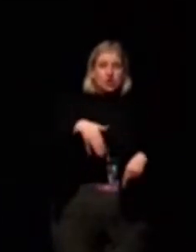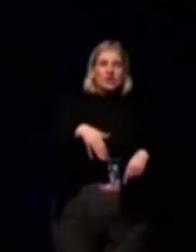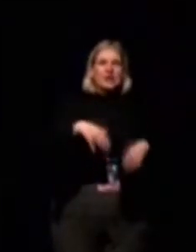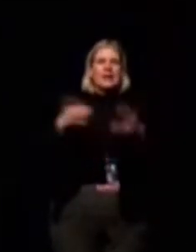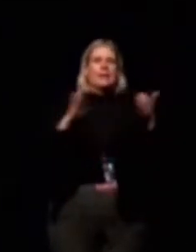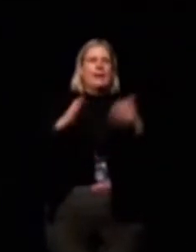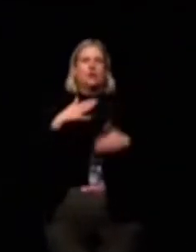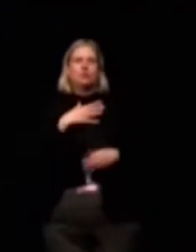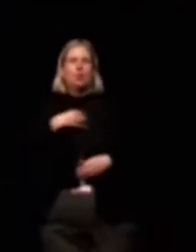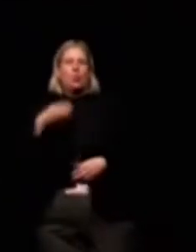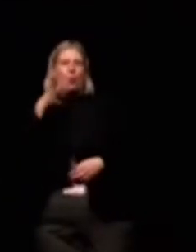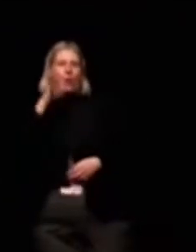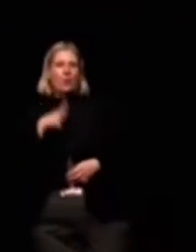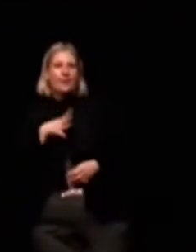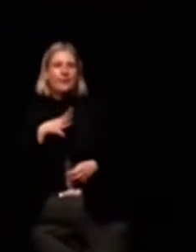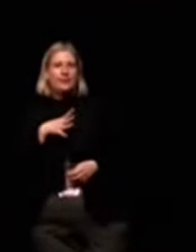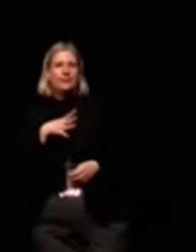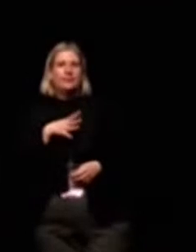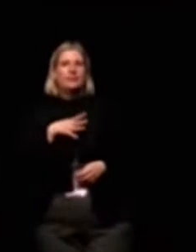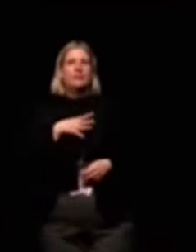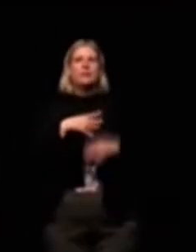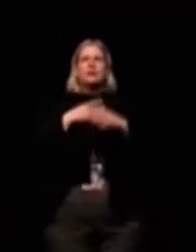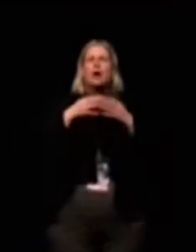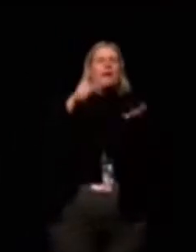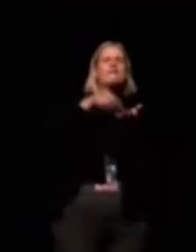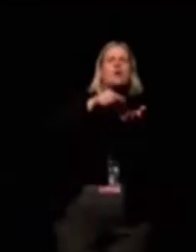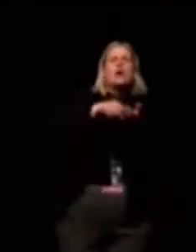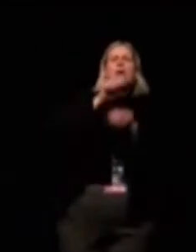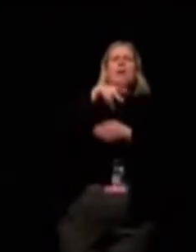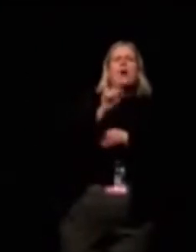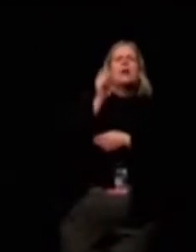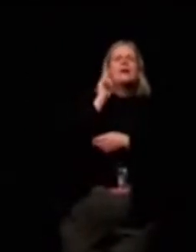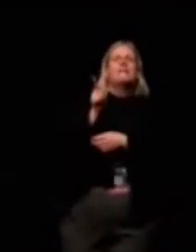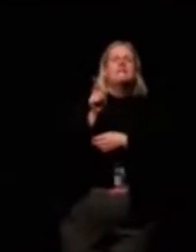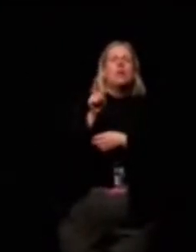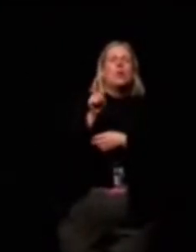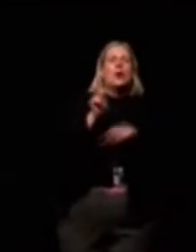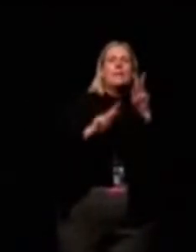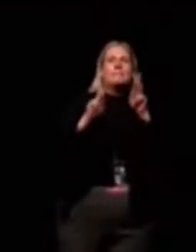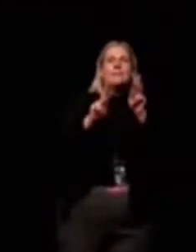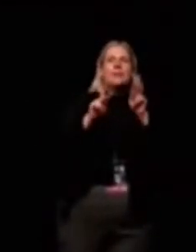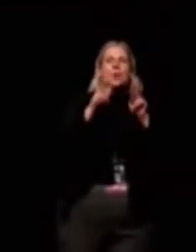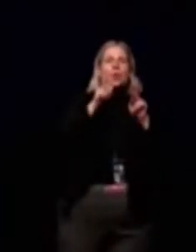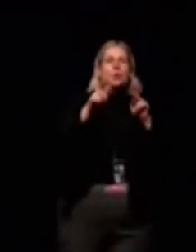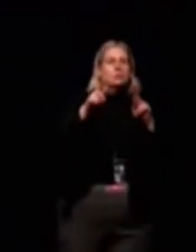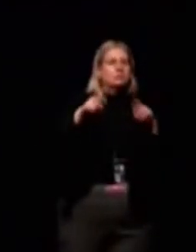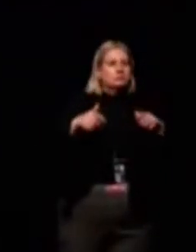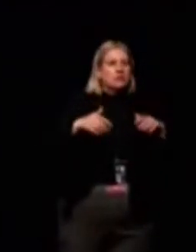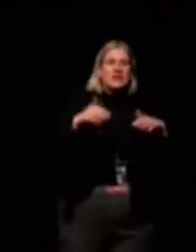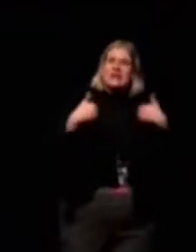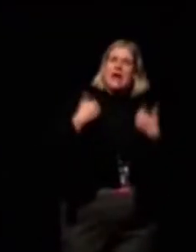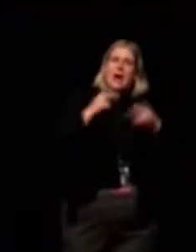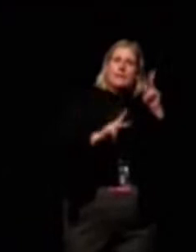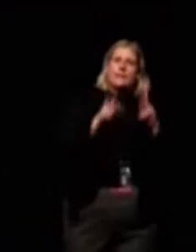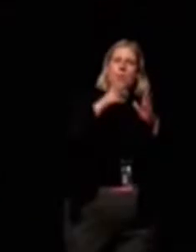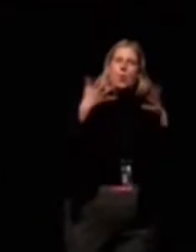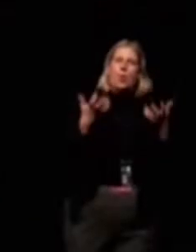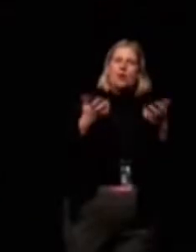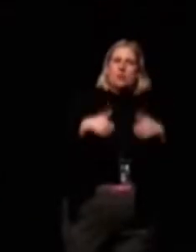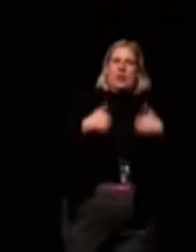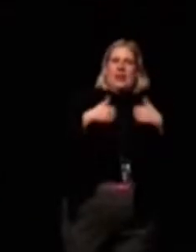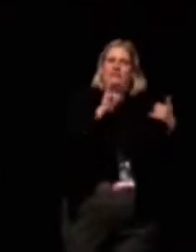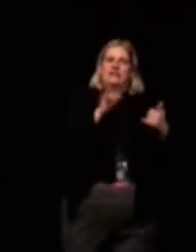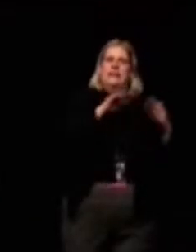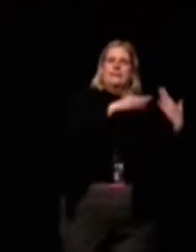young people who all they want to do is live in the same community they grew up in. And access to capital to generate